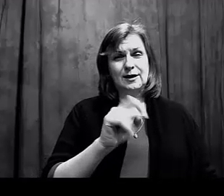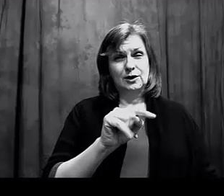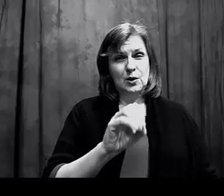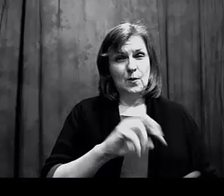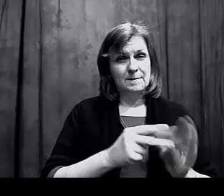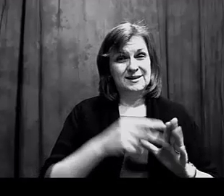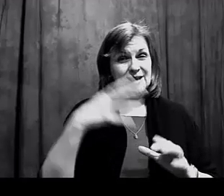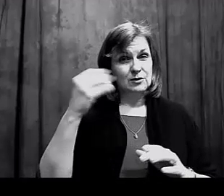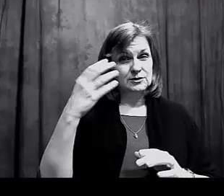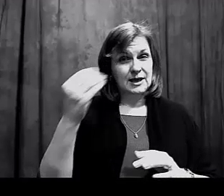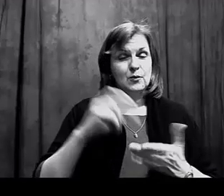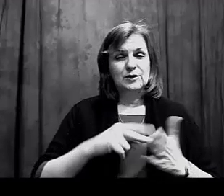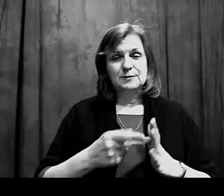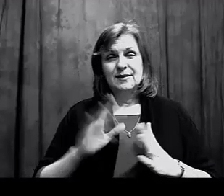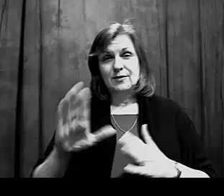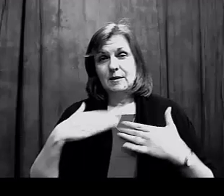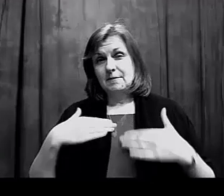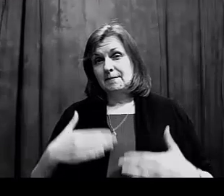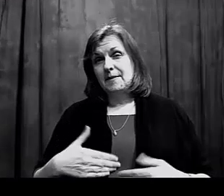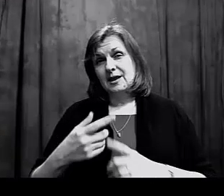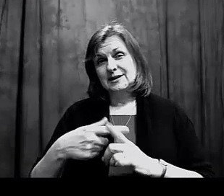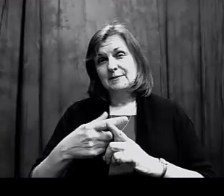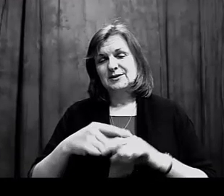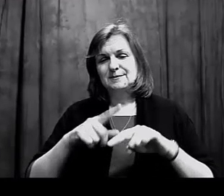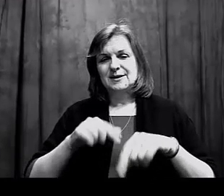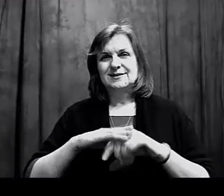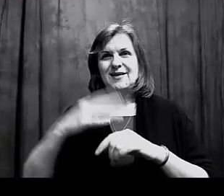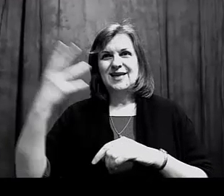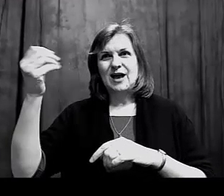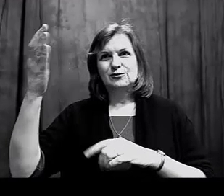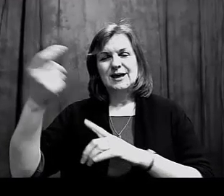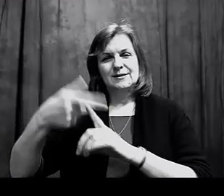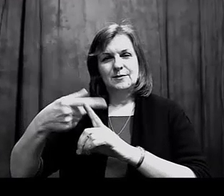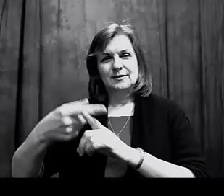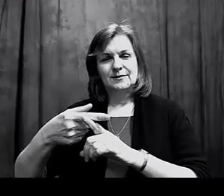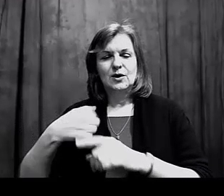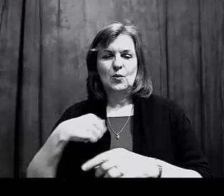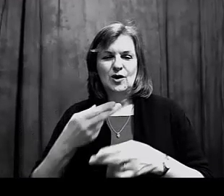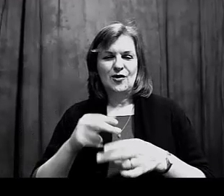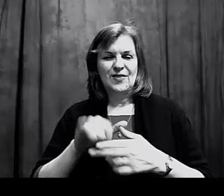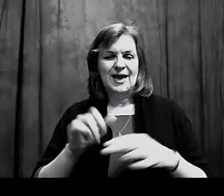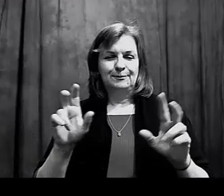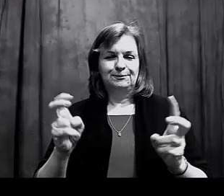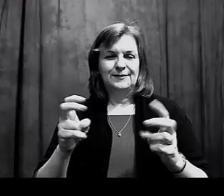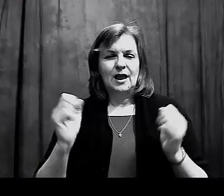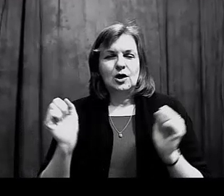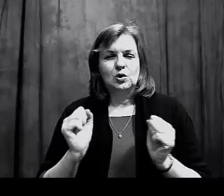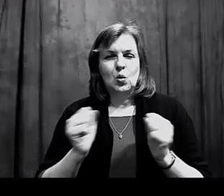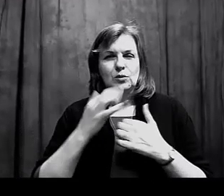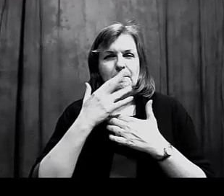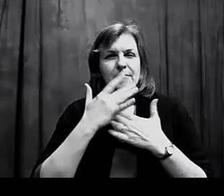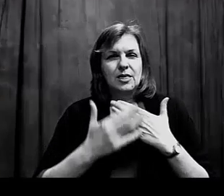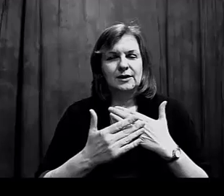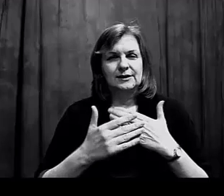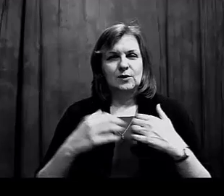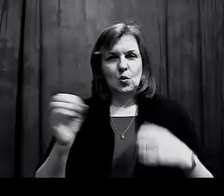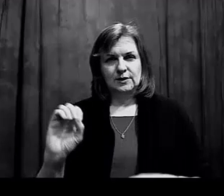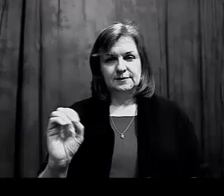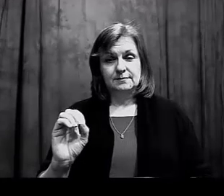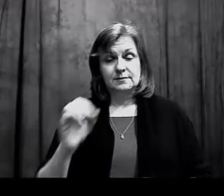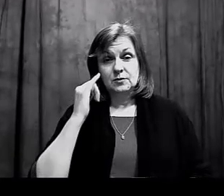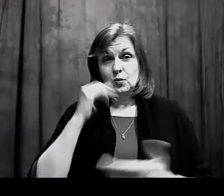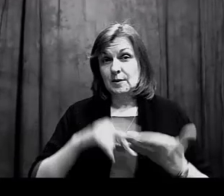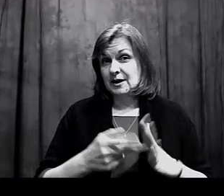Ecto is outside, right? So their body temperature is dependent on the outside environment. They are what we call a